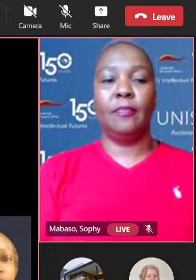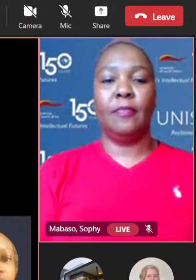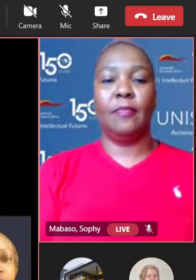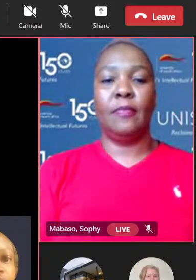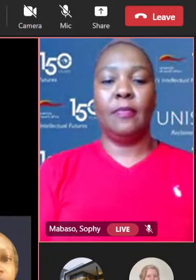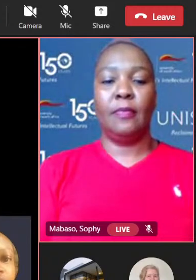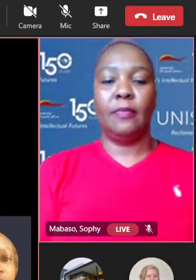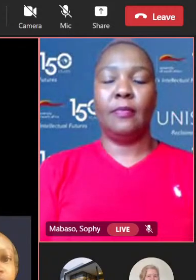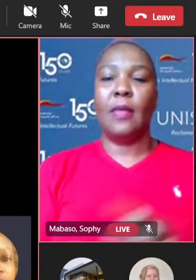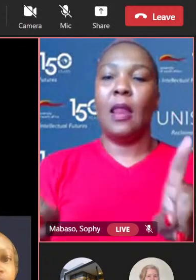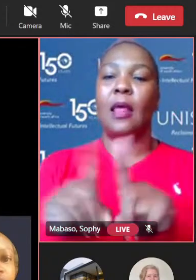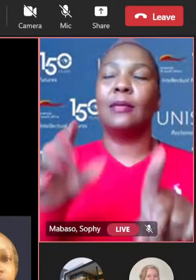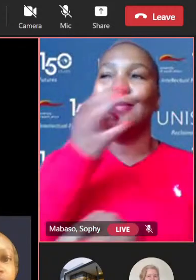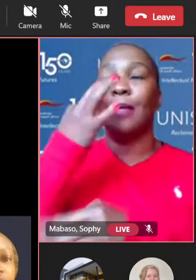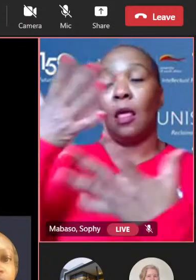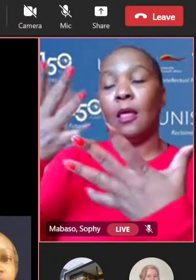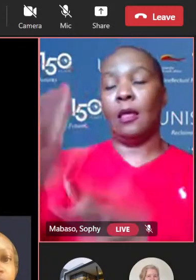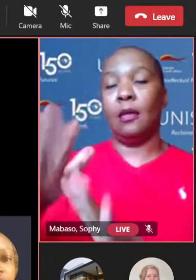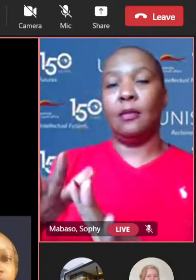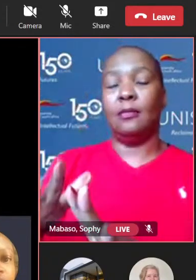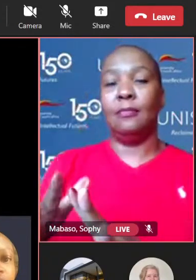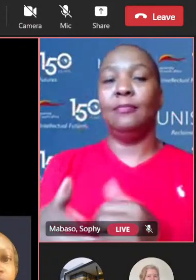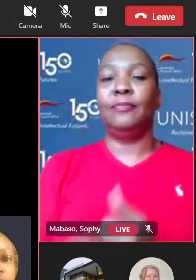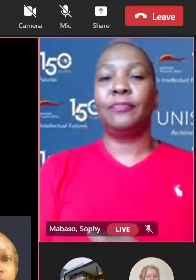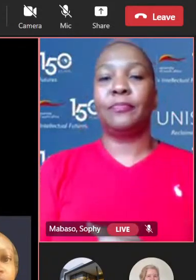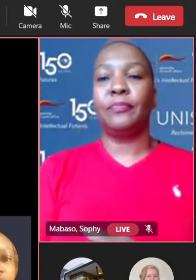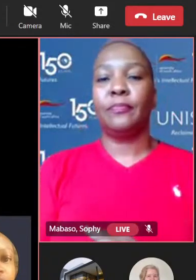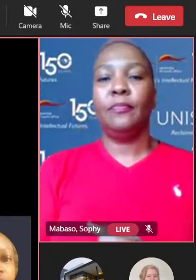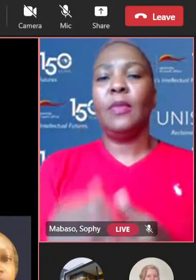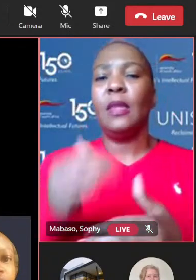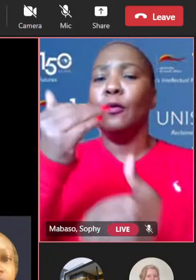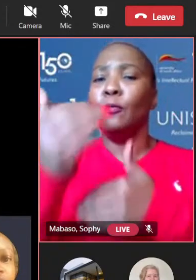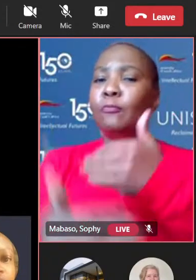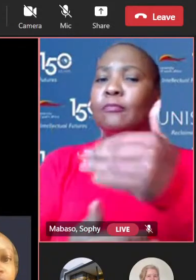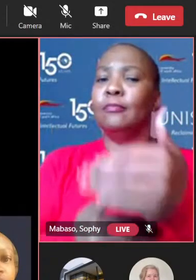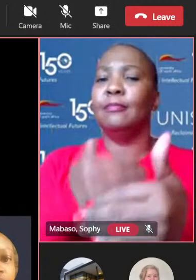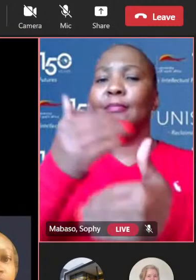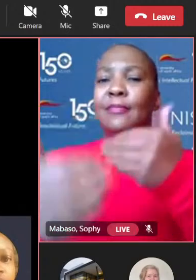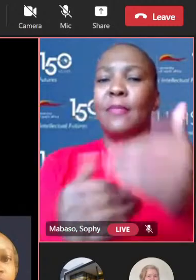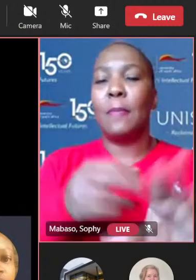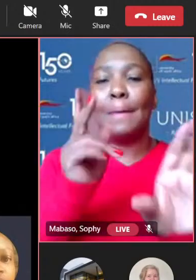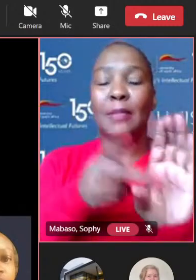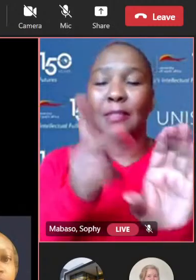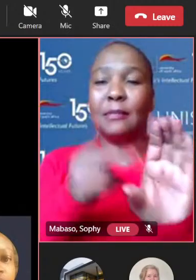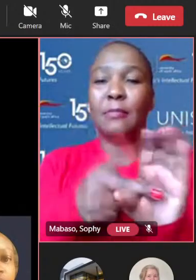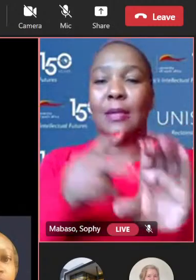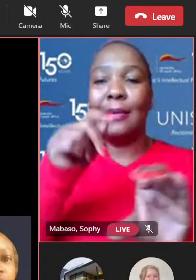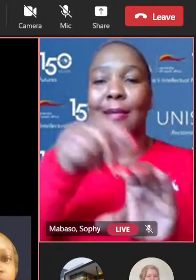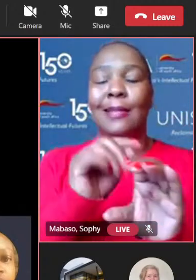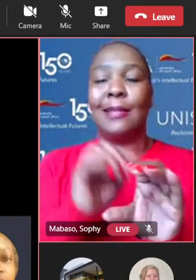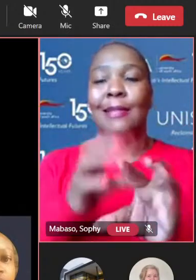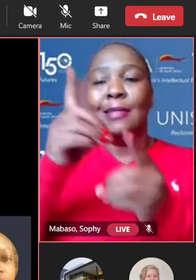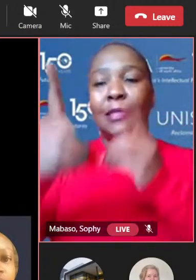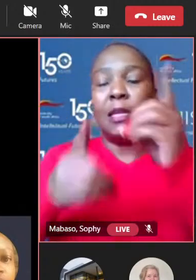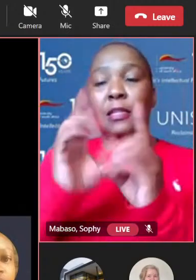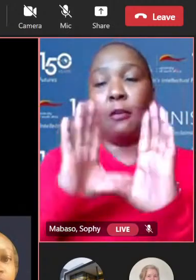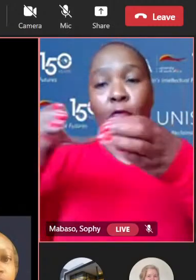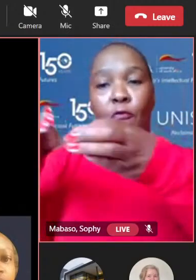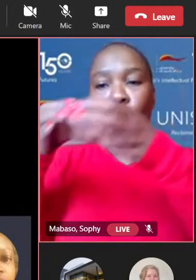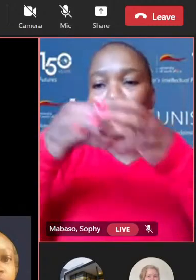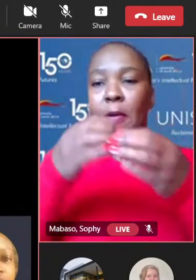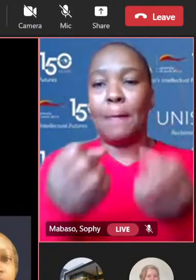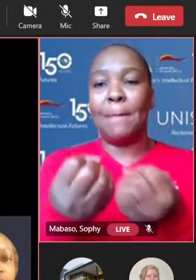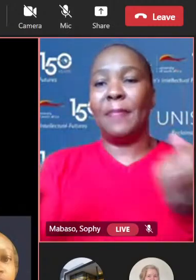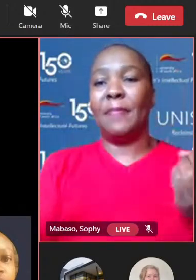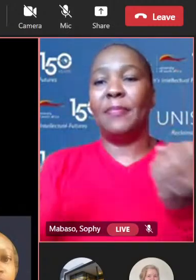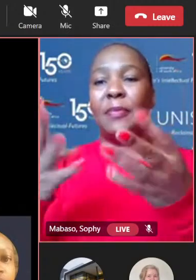Like I said, it's ongoing. You participate in the discussion forums and many other activities.